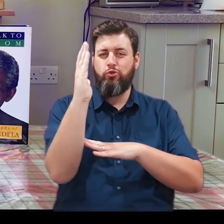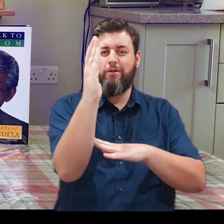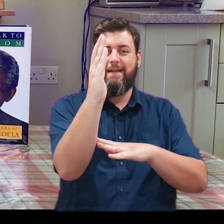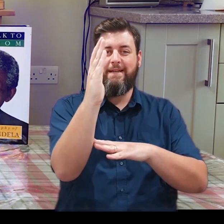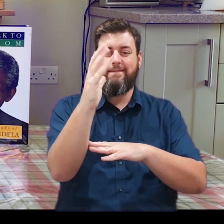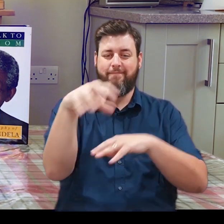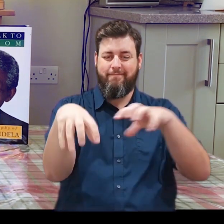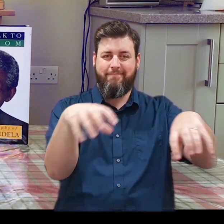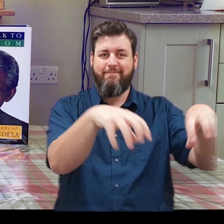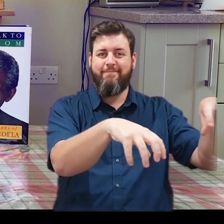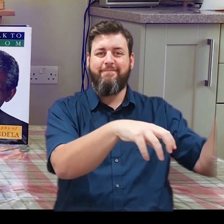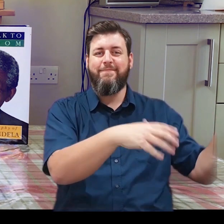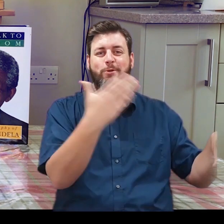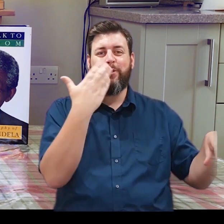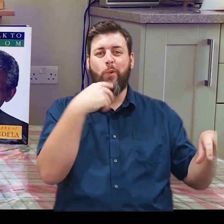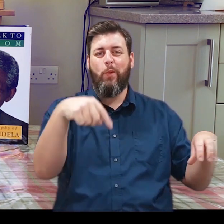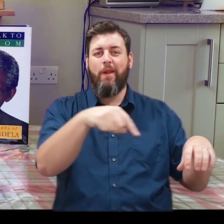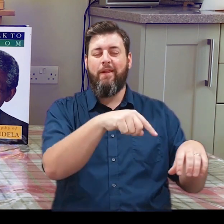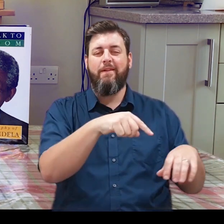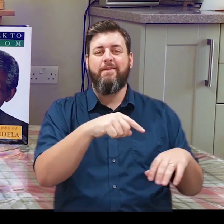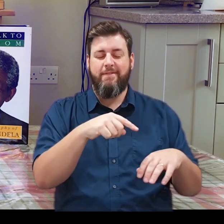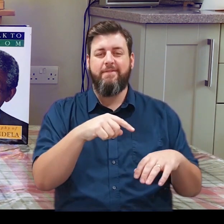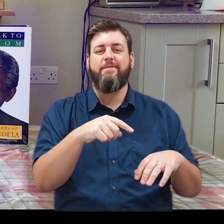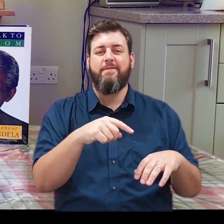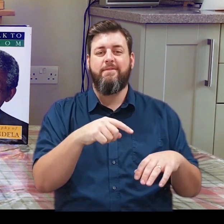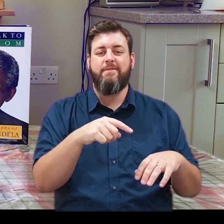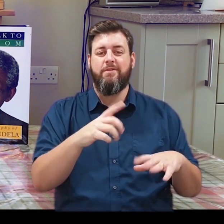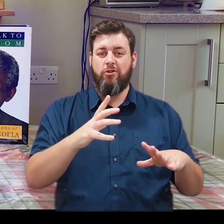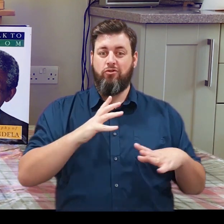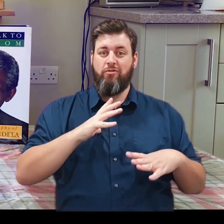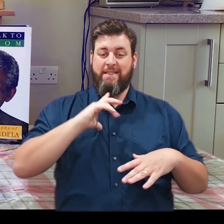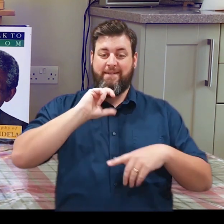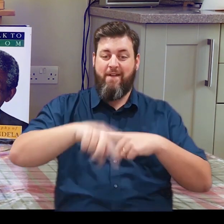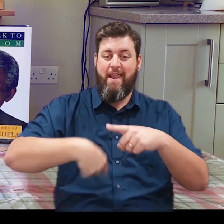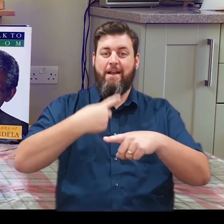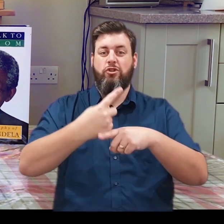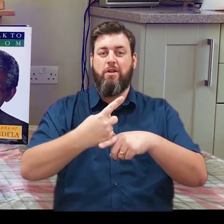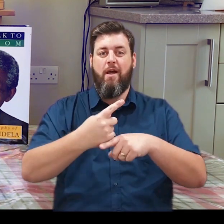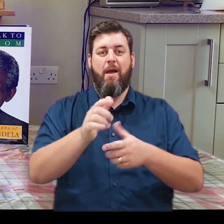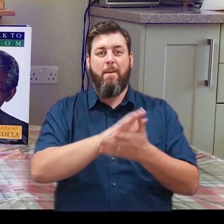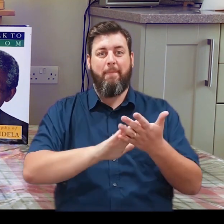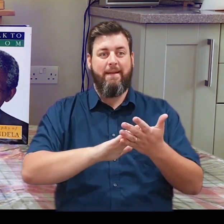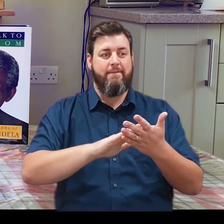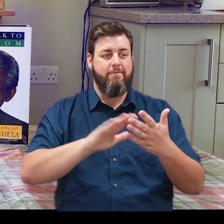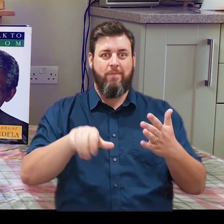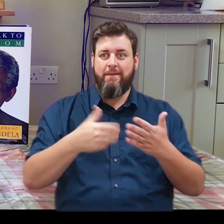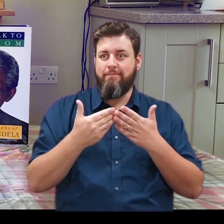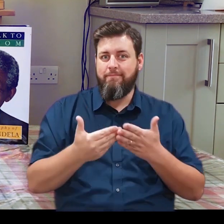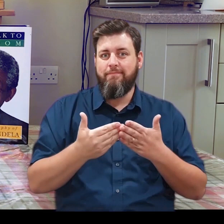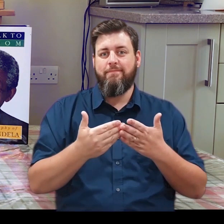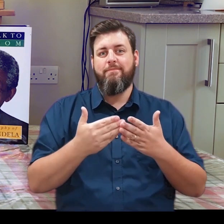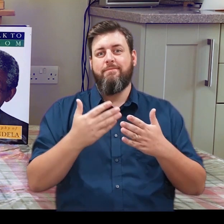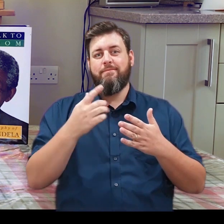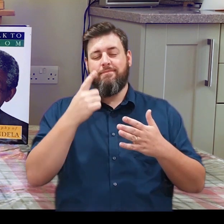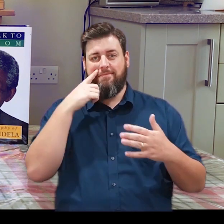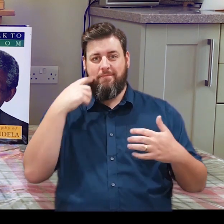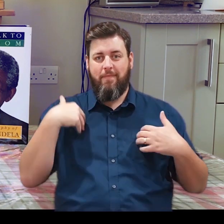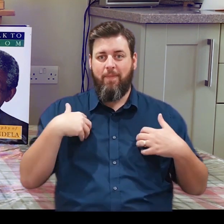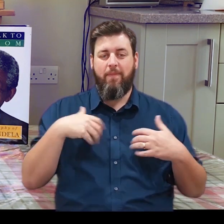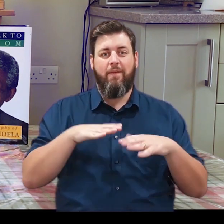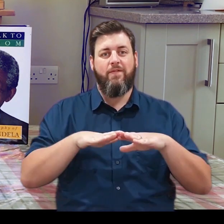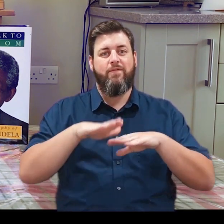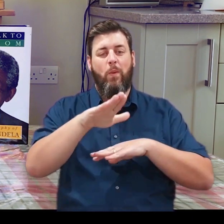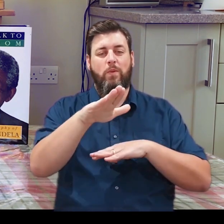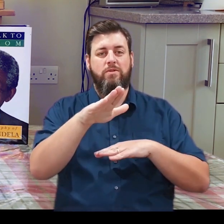the open. They'd planted for next year, a sign of hope. They were looking to the future. They were planting